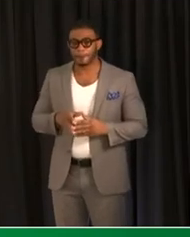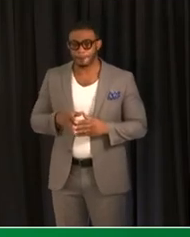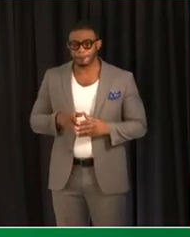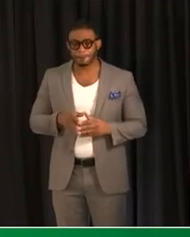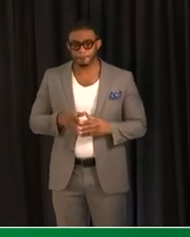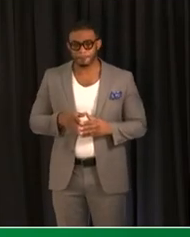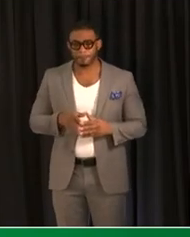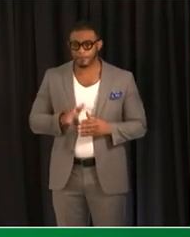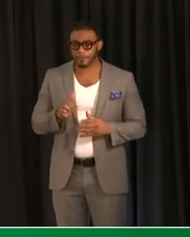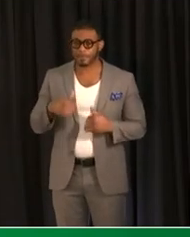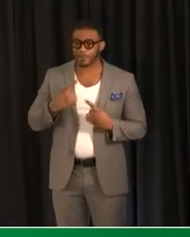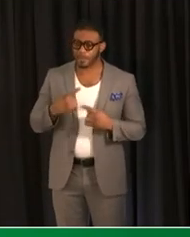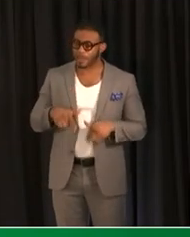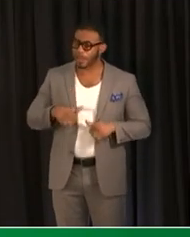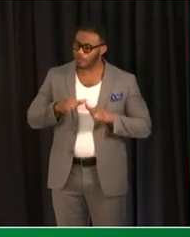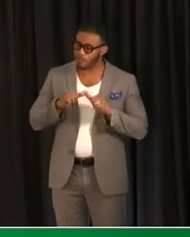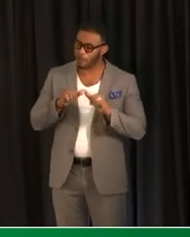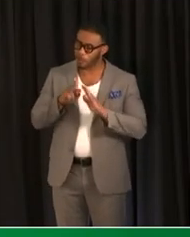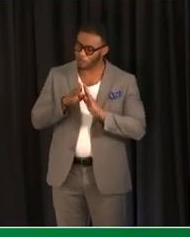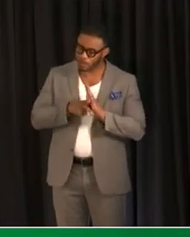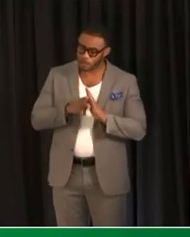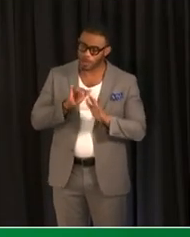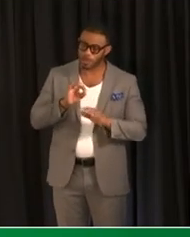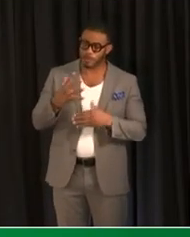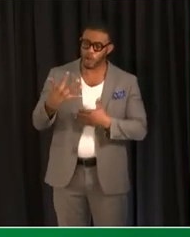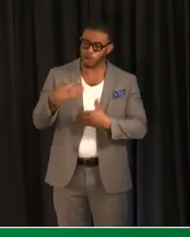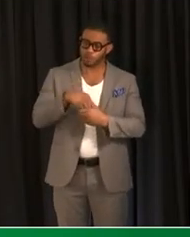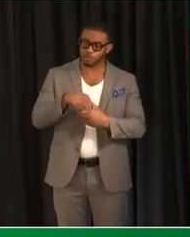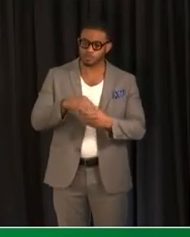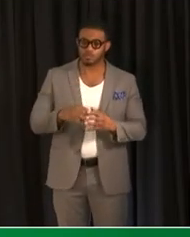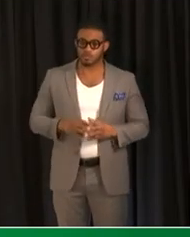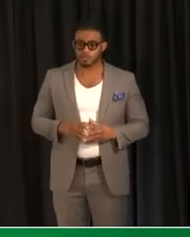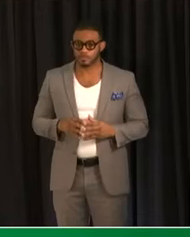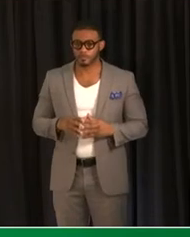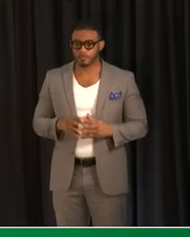that has been a lifelong principle of inclusion.